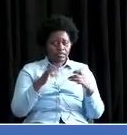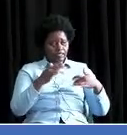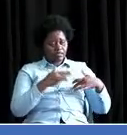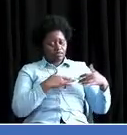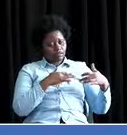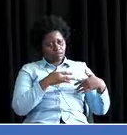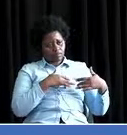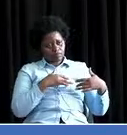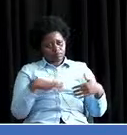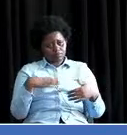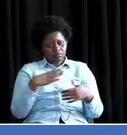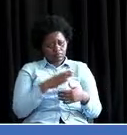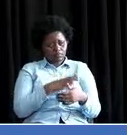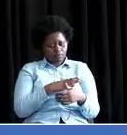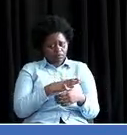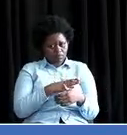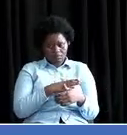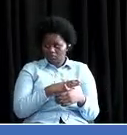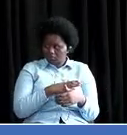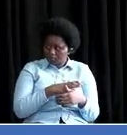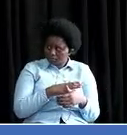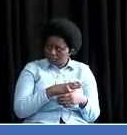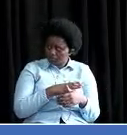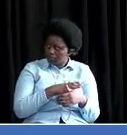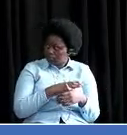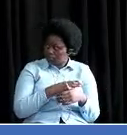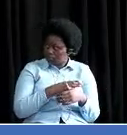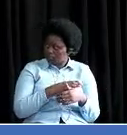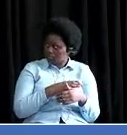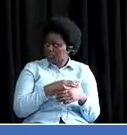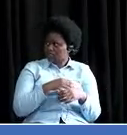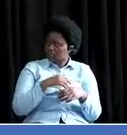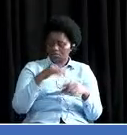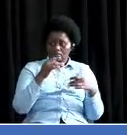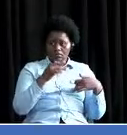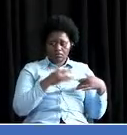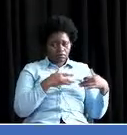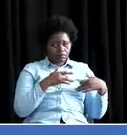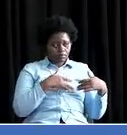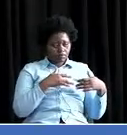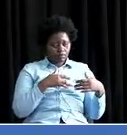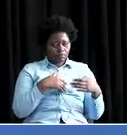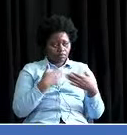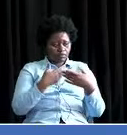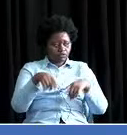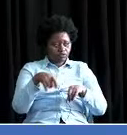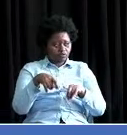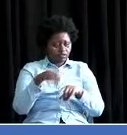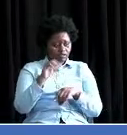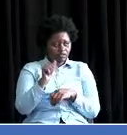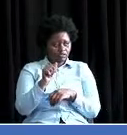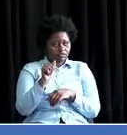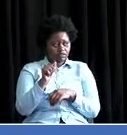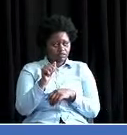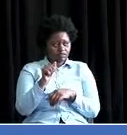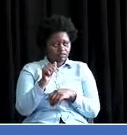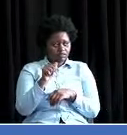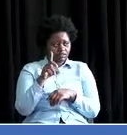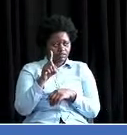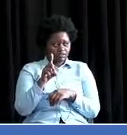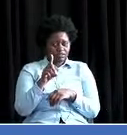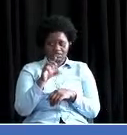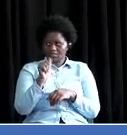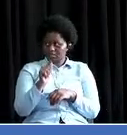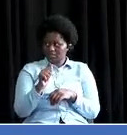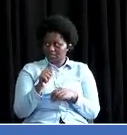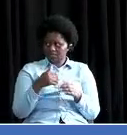concern that Councillor Imtiaz is raising, I think is the concern that we also share as the DA. There were a lot of unpleasant things